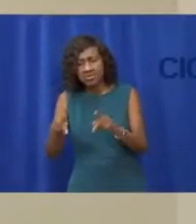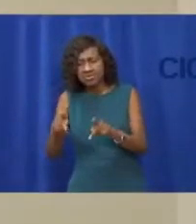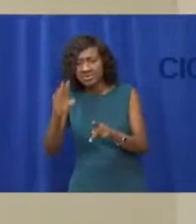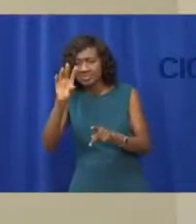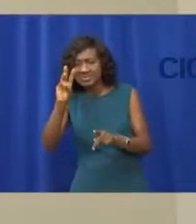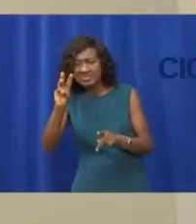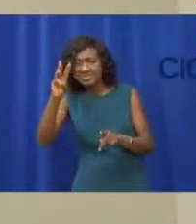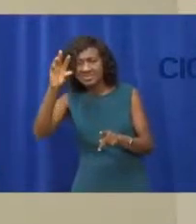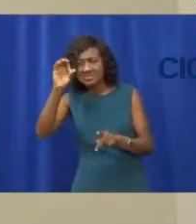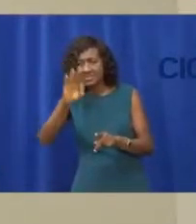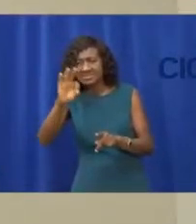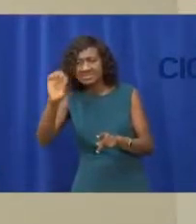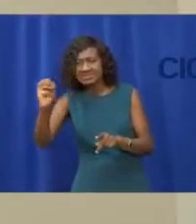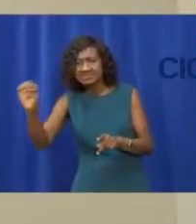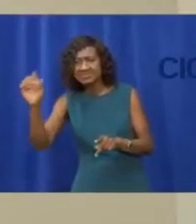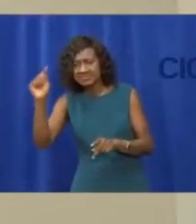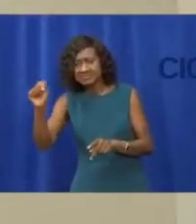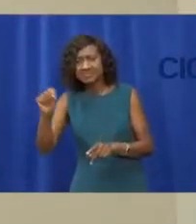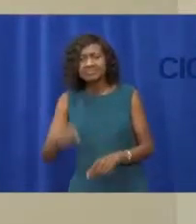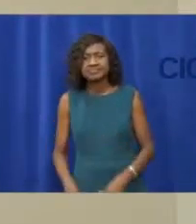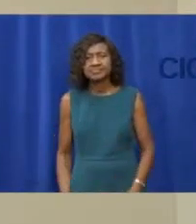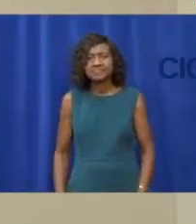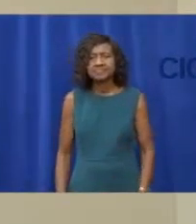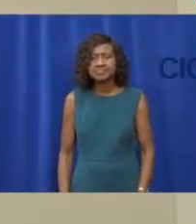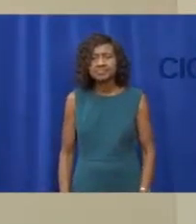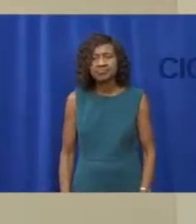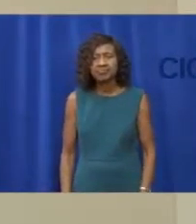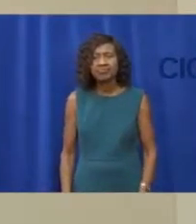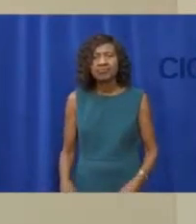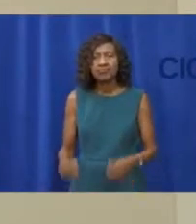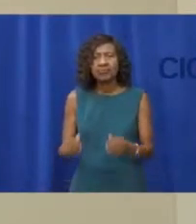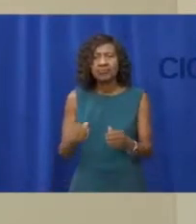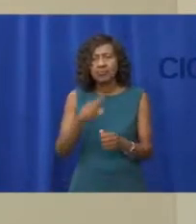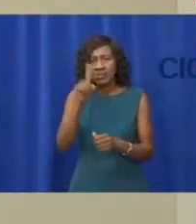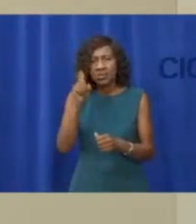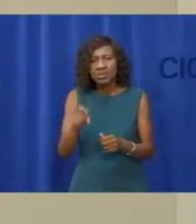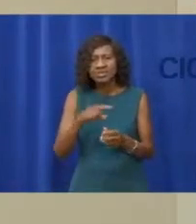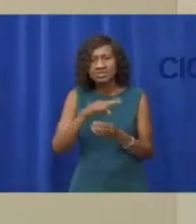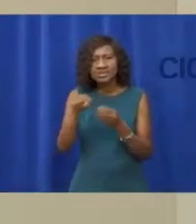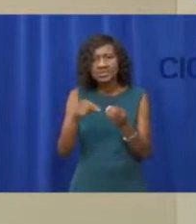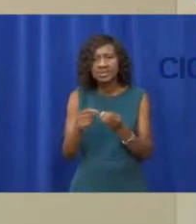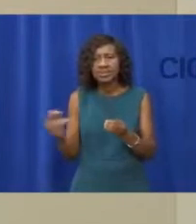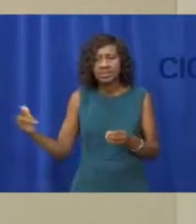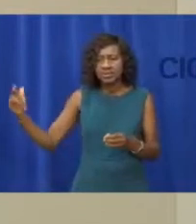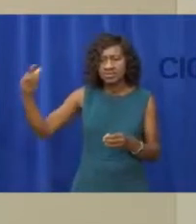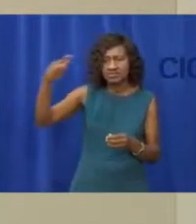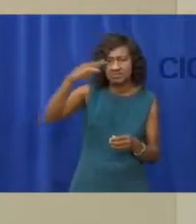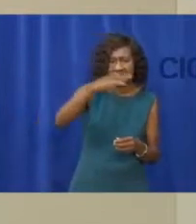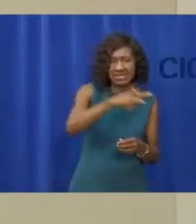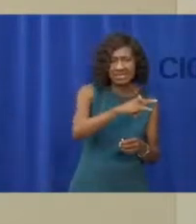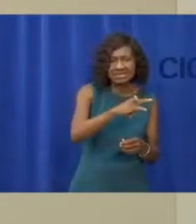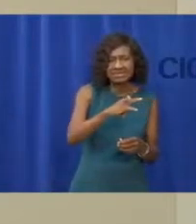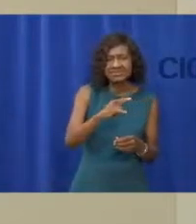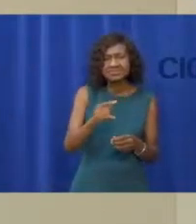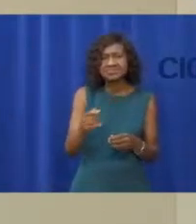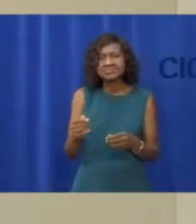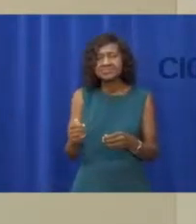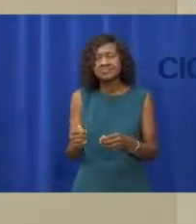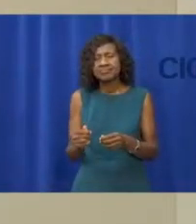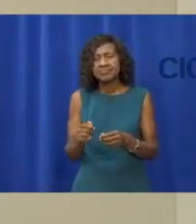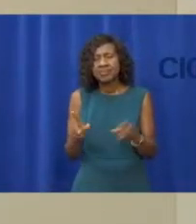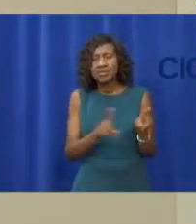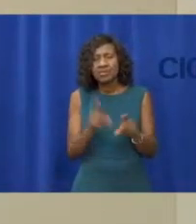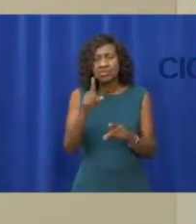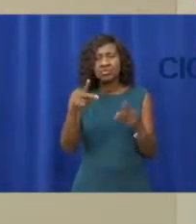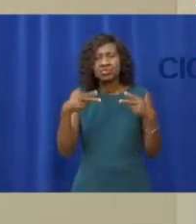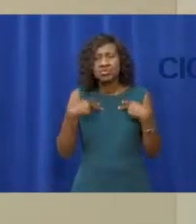Now, in light of there be a flight, and you've answered a lot of the questions that we've had coming in, are there any figures that you can share with